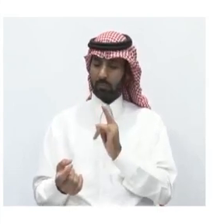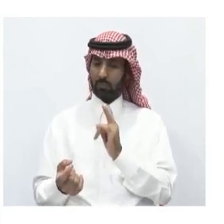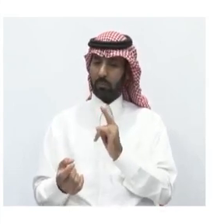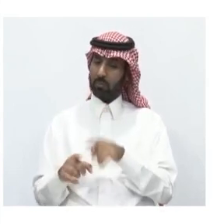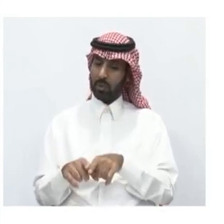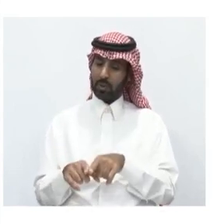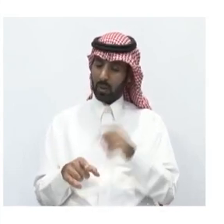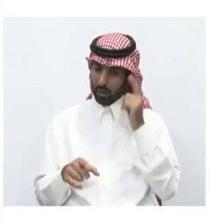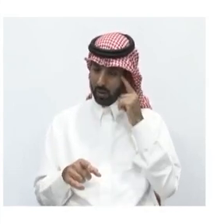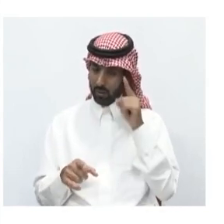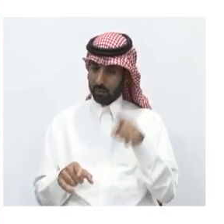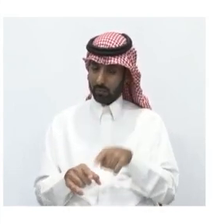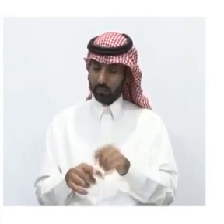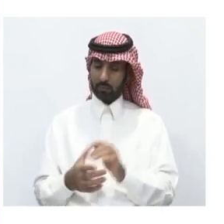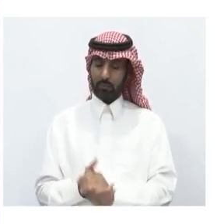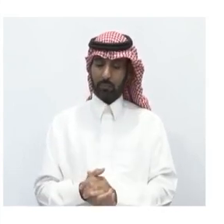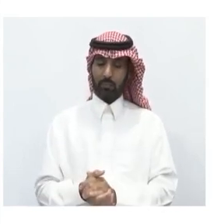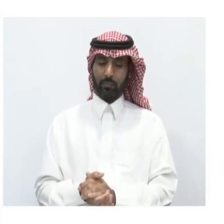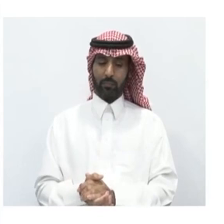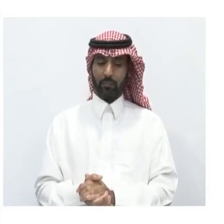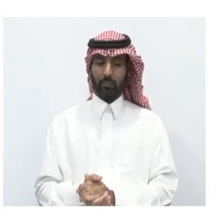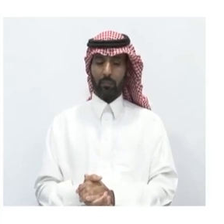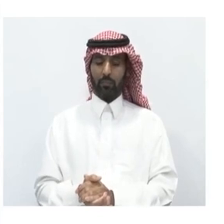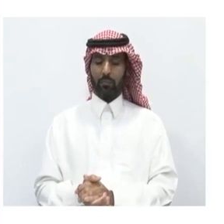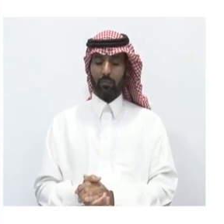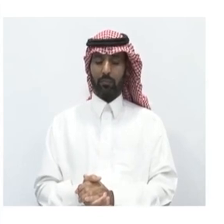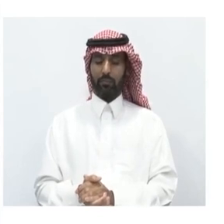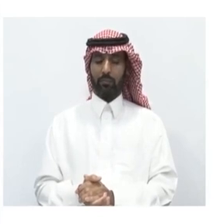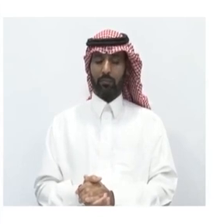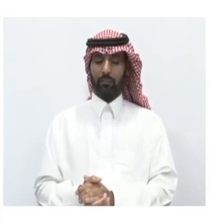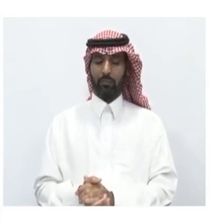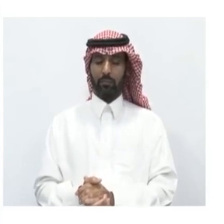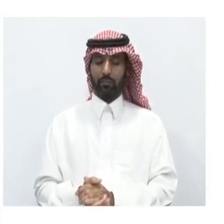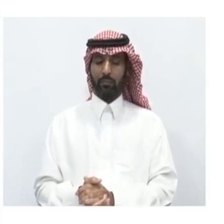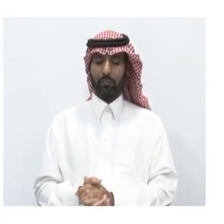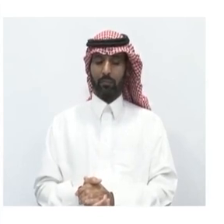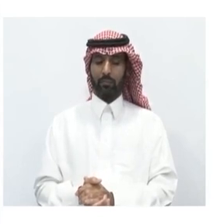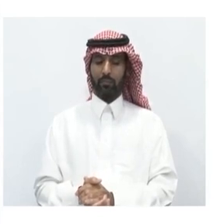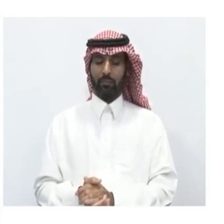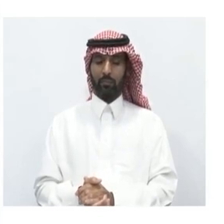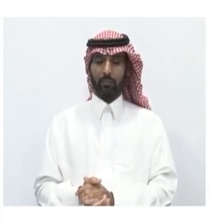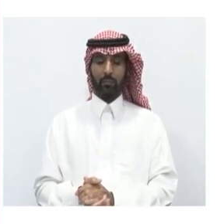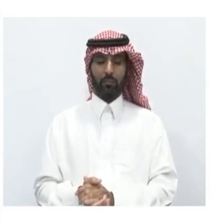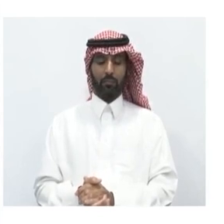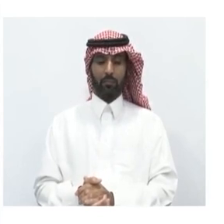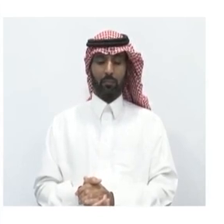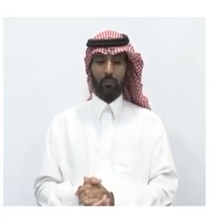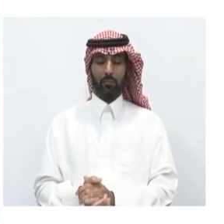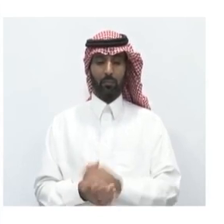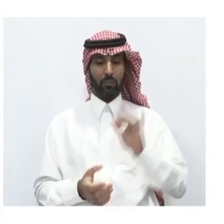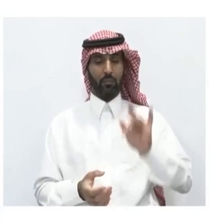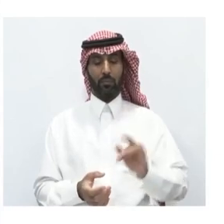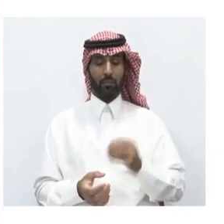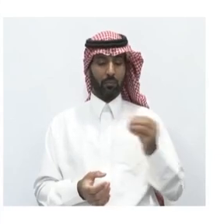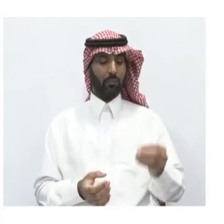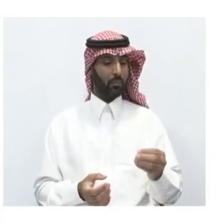earlier. Crummy especially is not very polite and should be used with care. What doesn't the passenger get